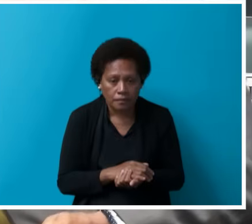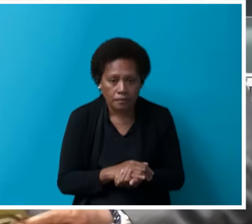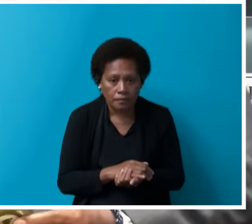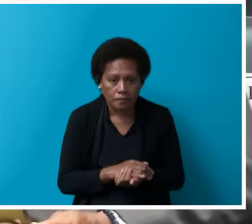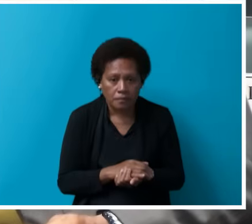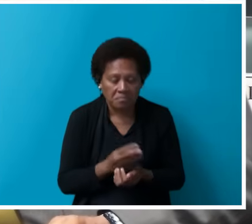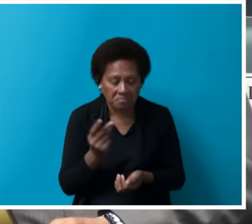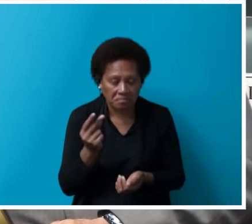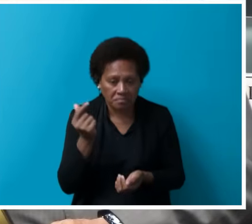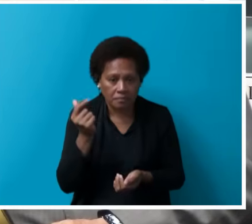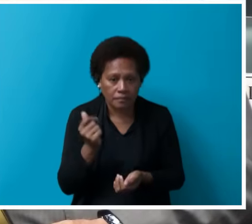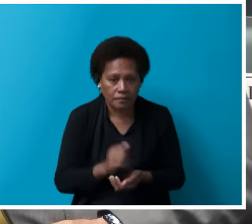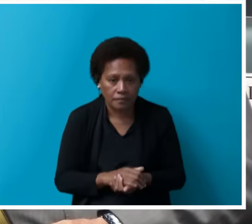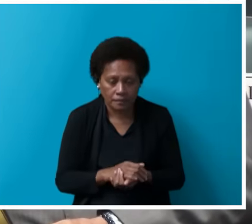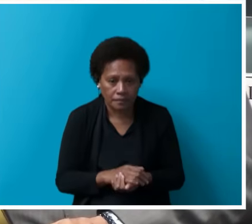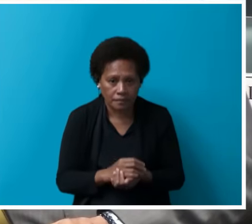simple.